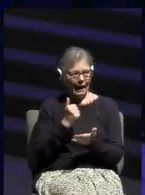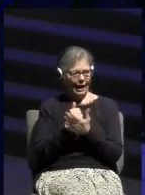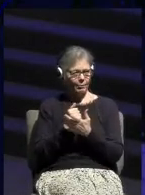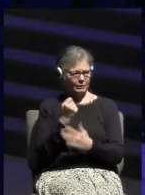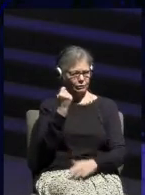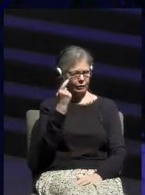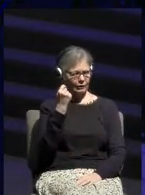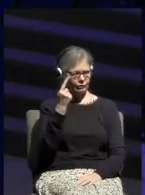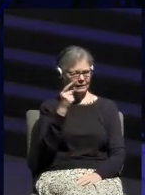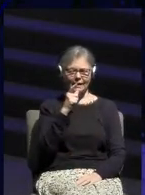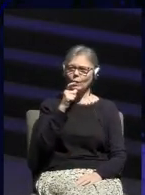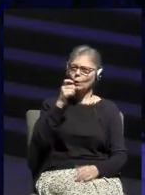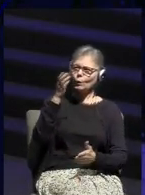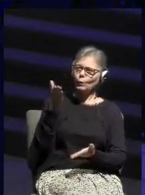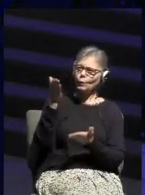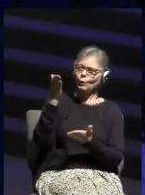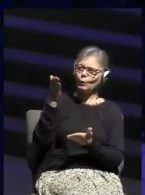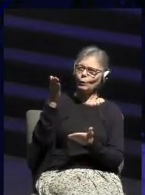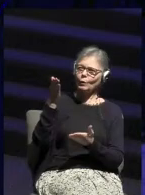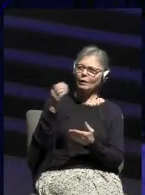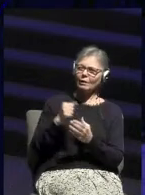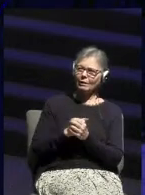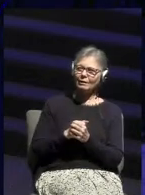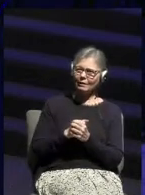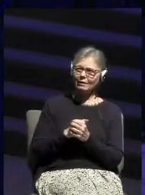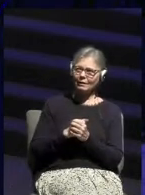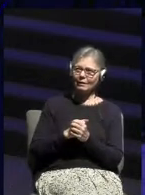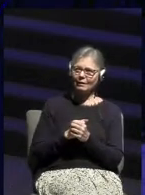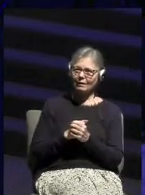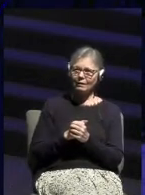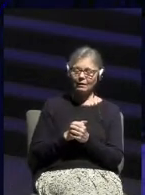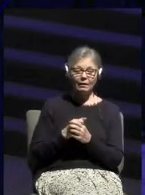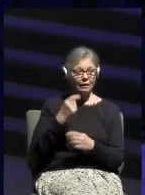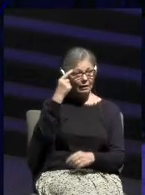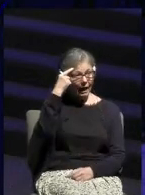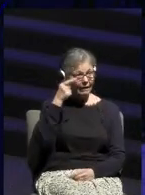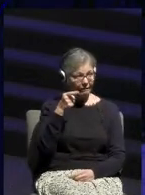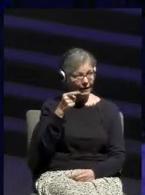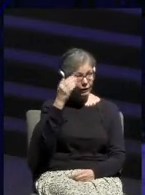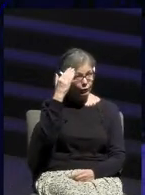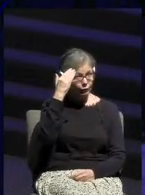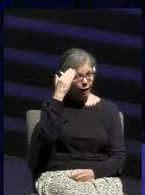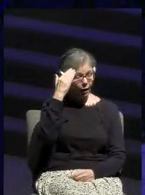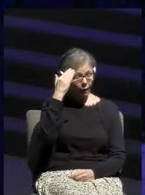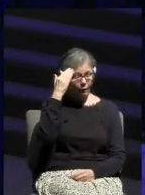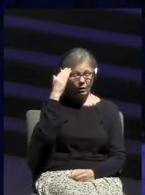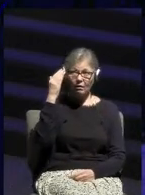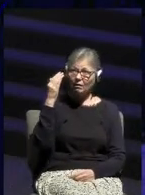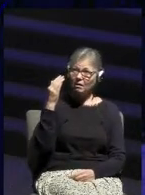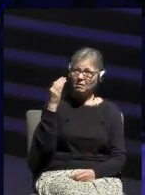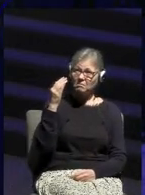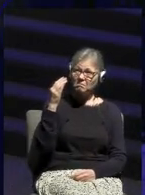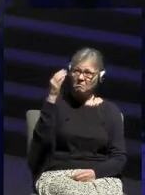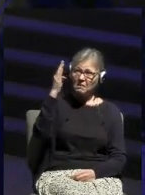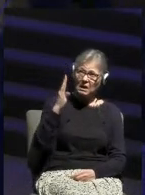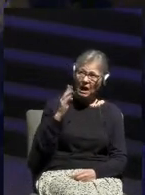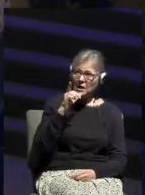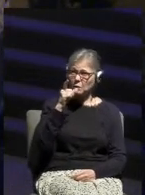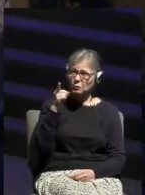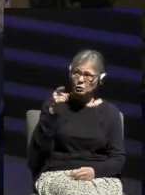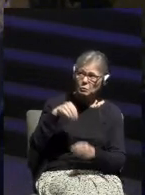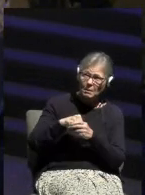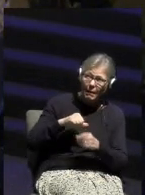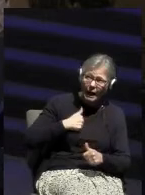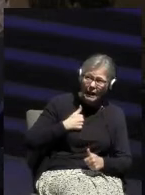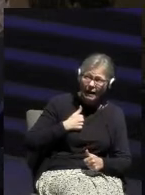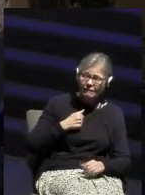recognition of who God is in our life. I think that you would agree to this. I want to know who God is, and I want to